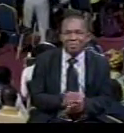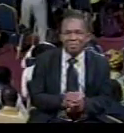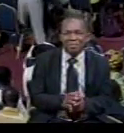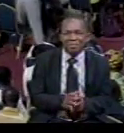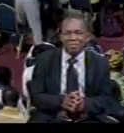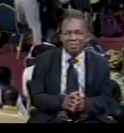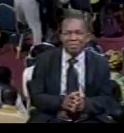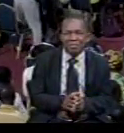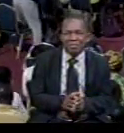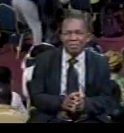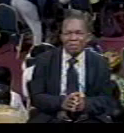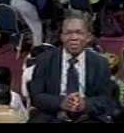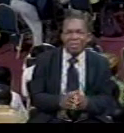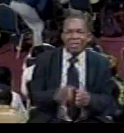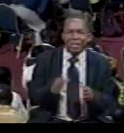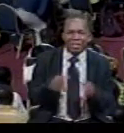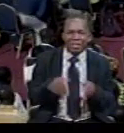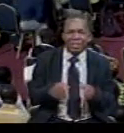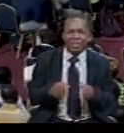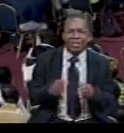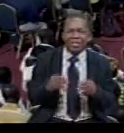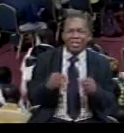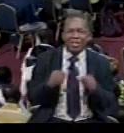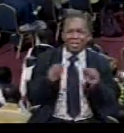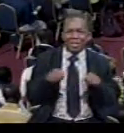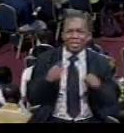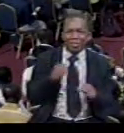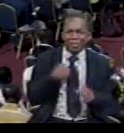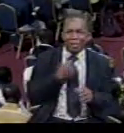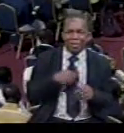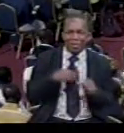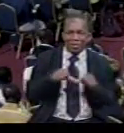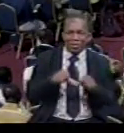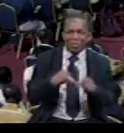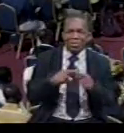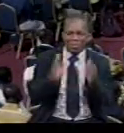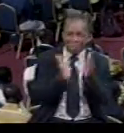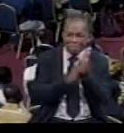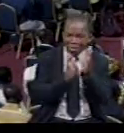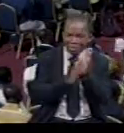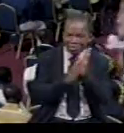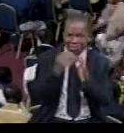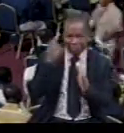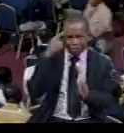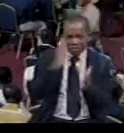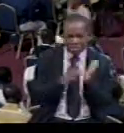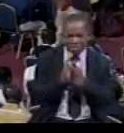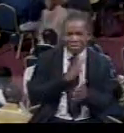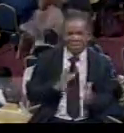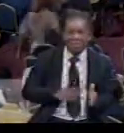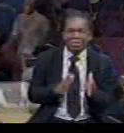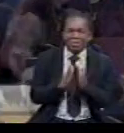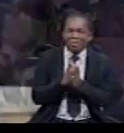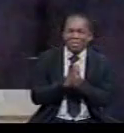Can we continue to clap more for Jesus? Oh, give it to Jesus.